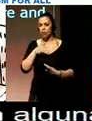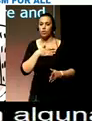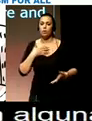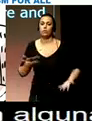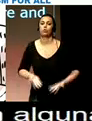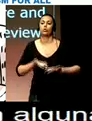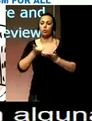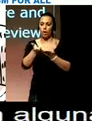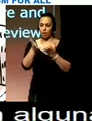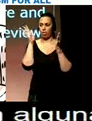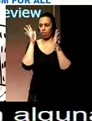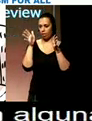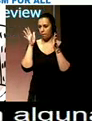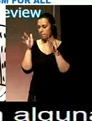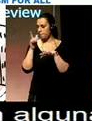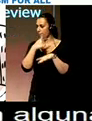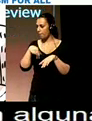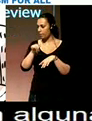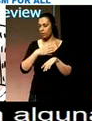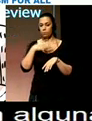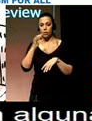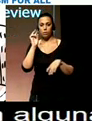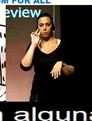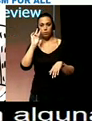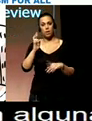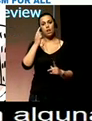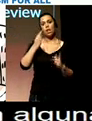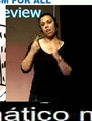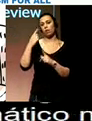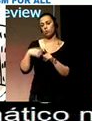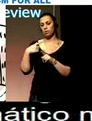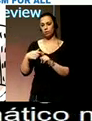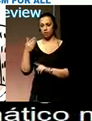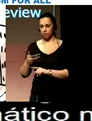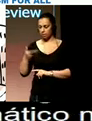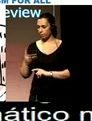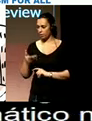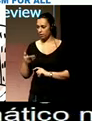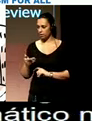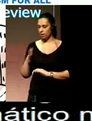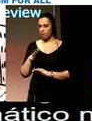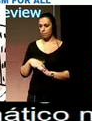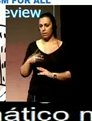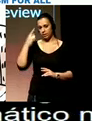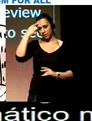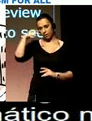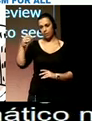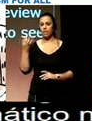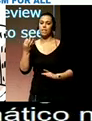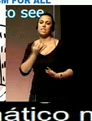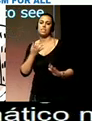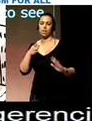and suggestions that will allow us to see some key points